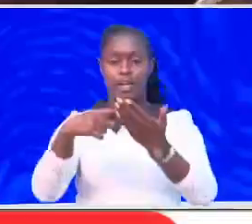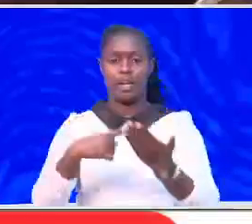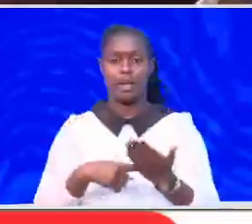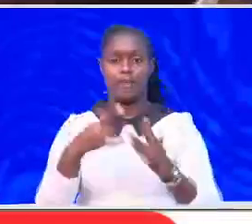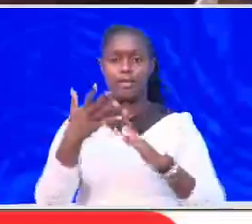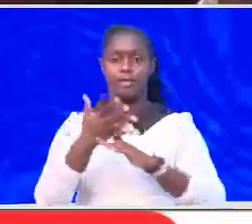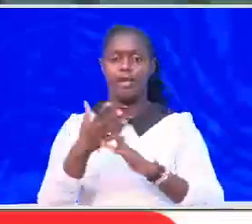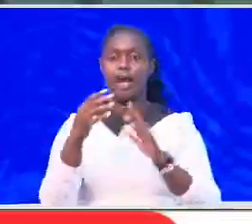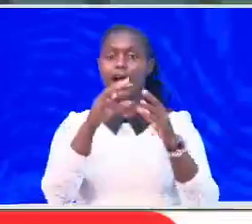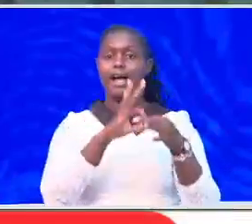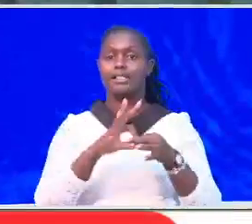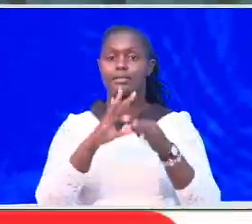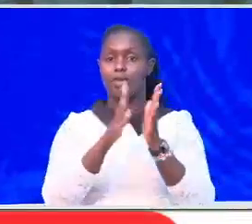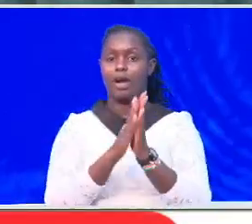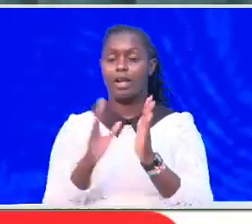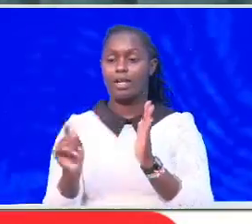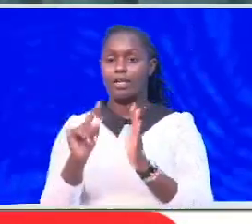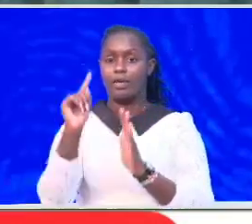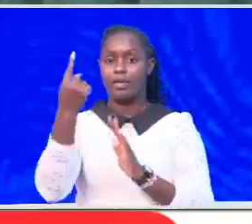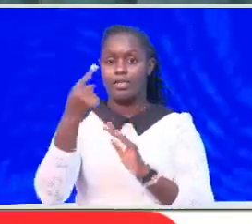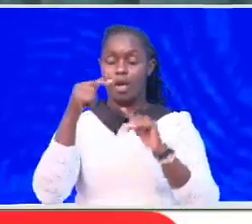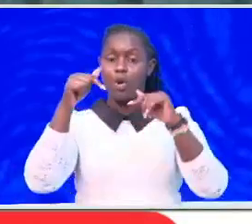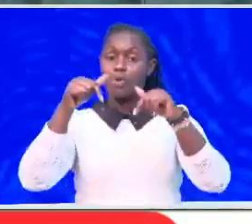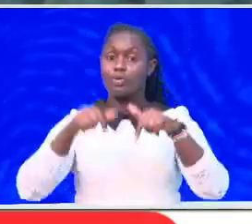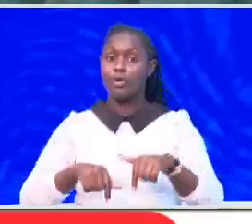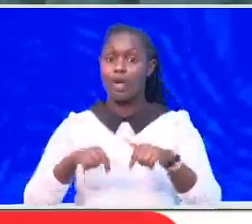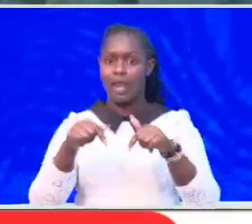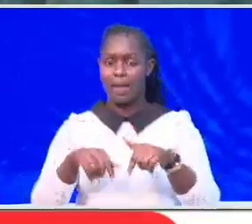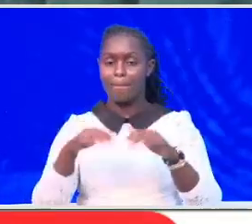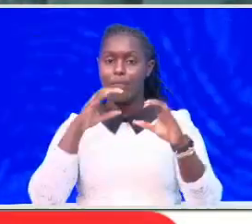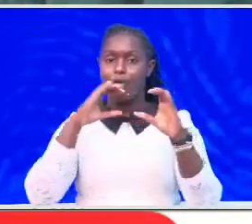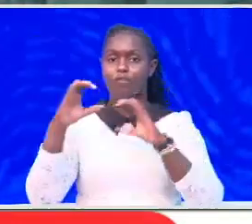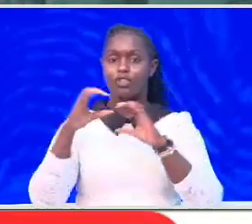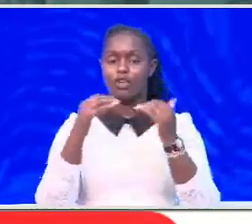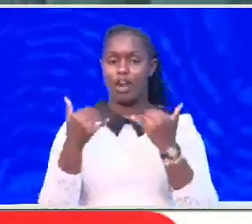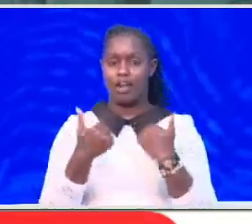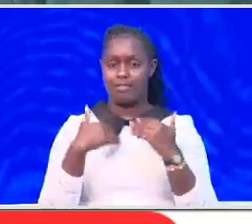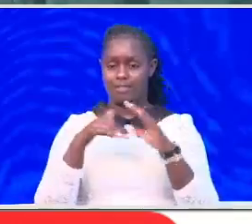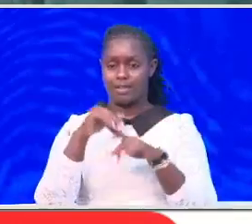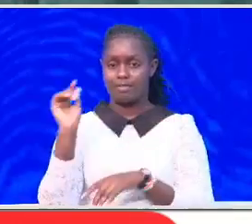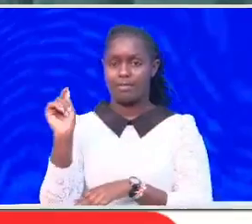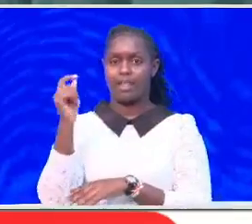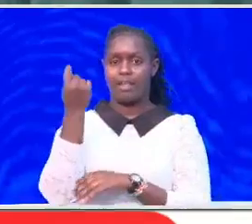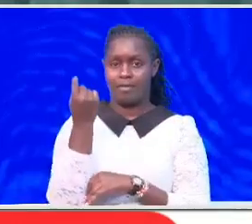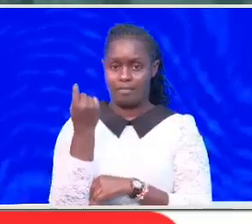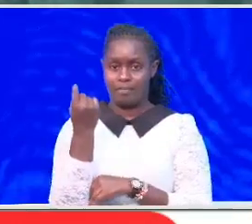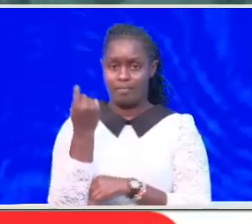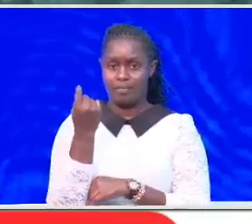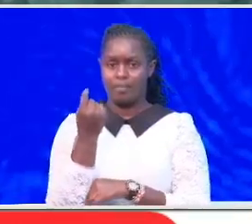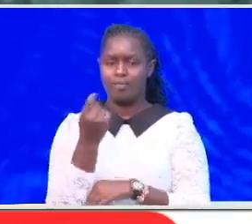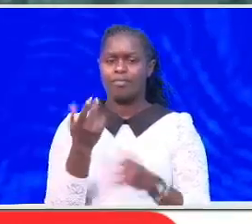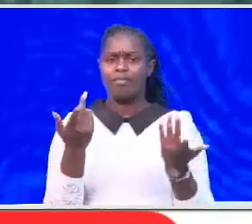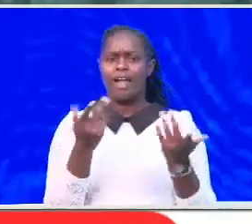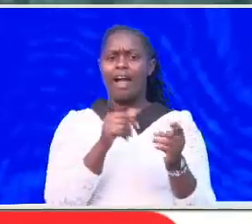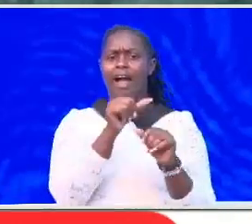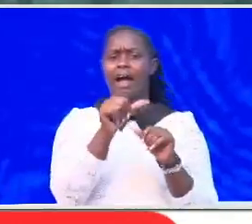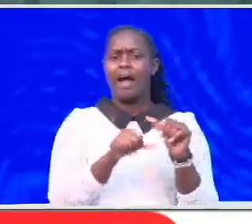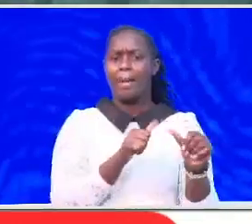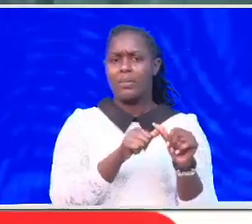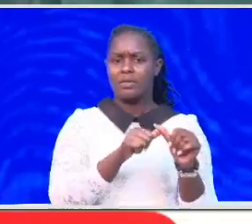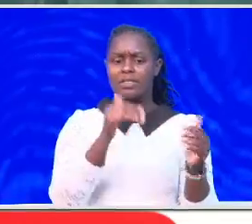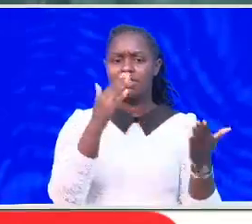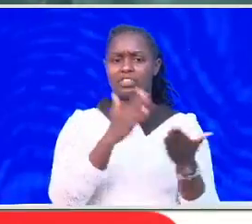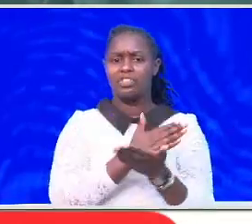and Kenya Kwanza. Today we are having a conversation in the Republic of Kenya, not about